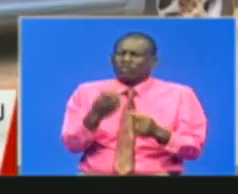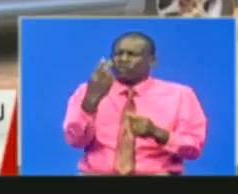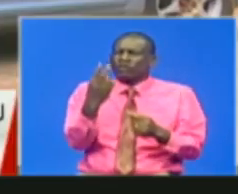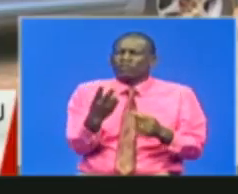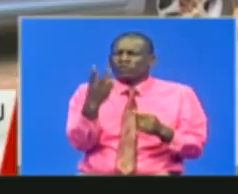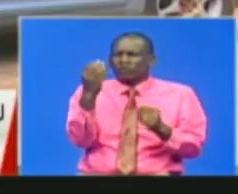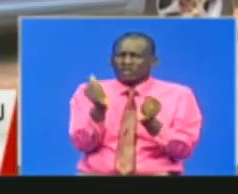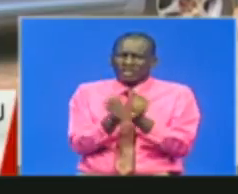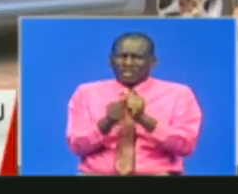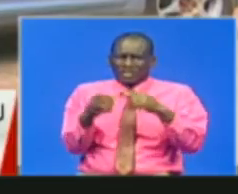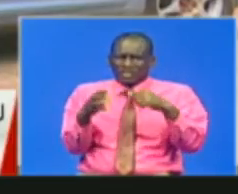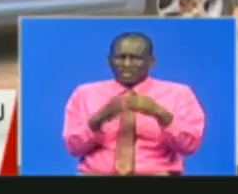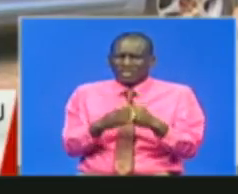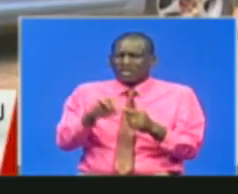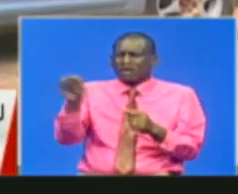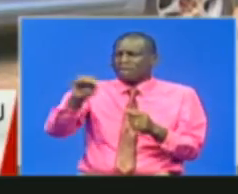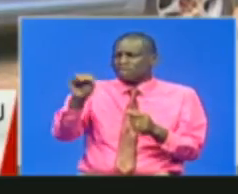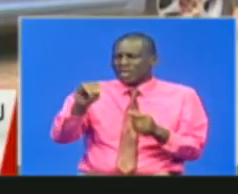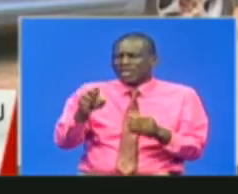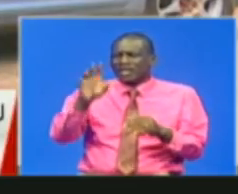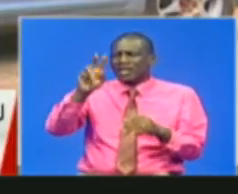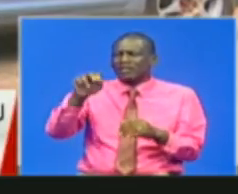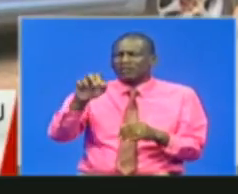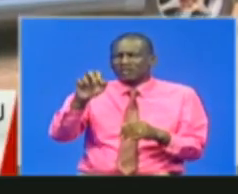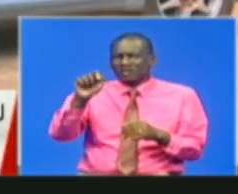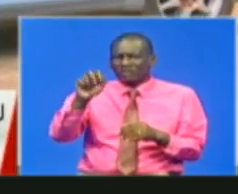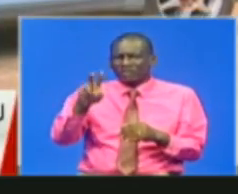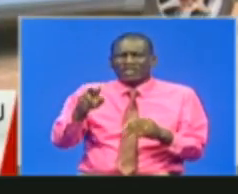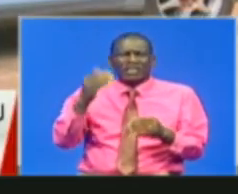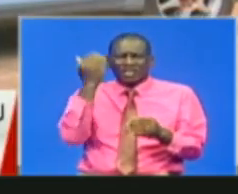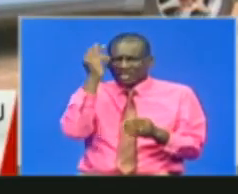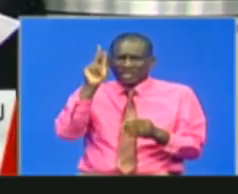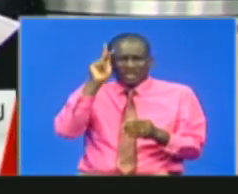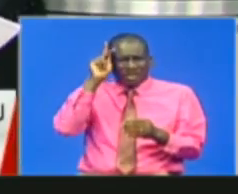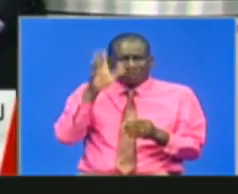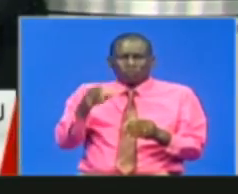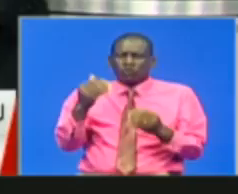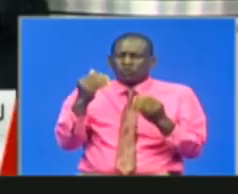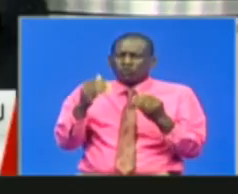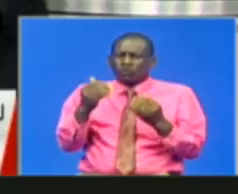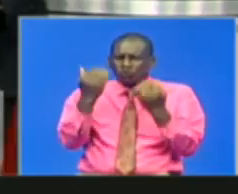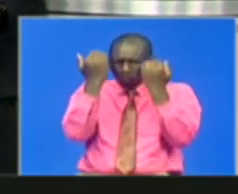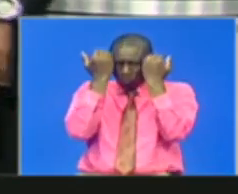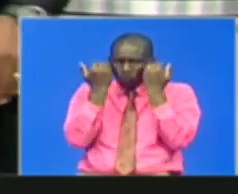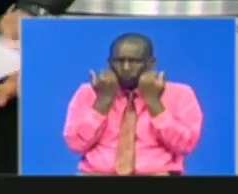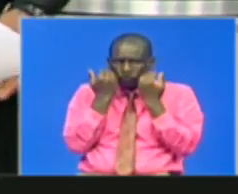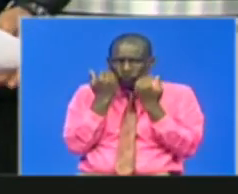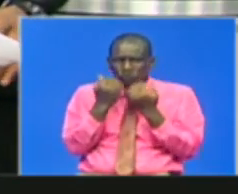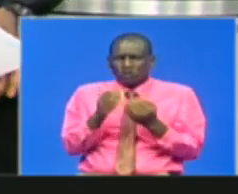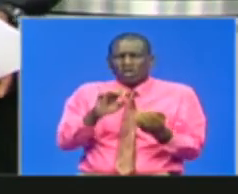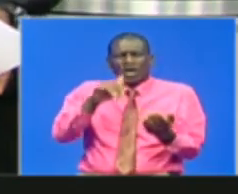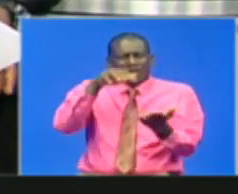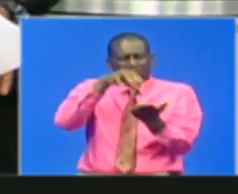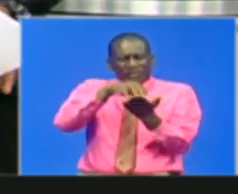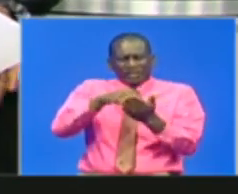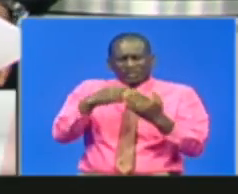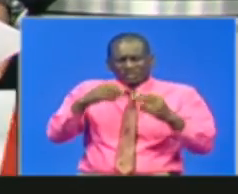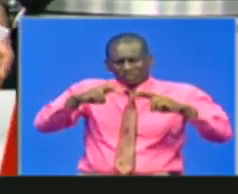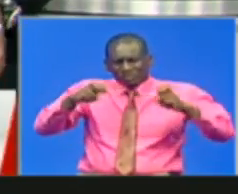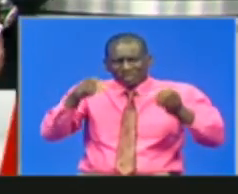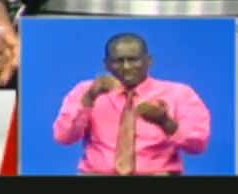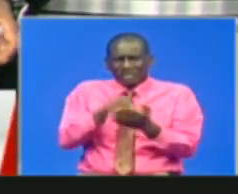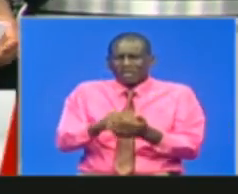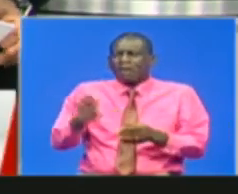2019. Mel Miendo, NTV, Kiambu Law Courts. To another case being investigated,